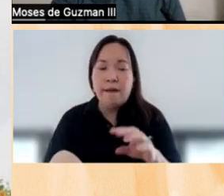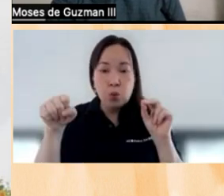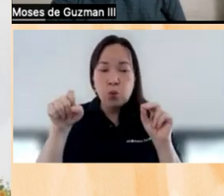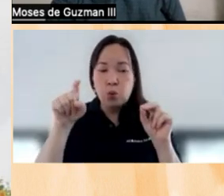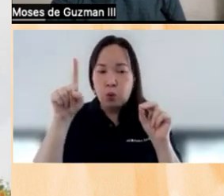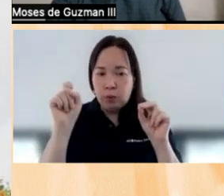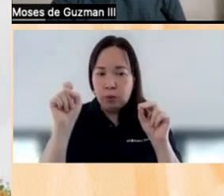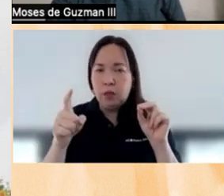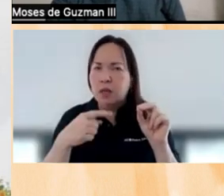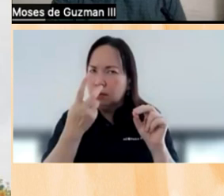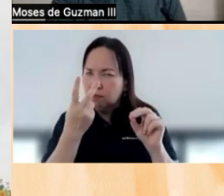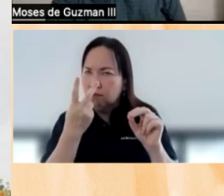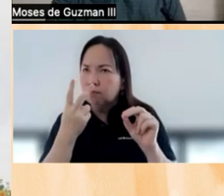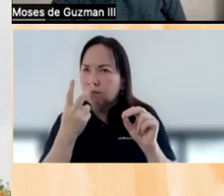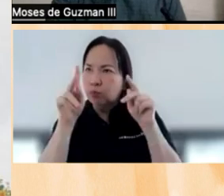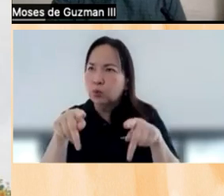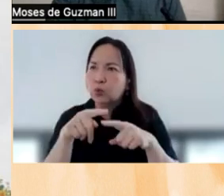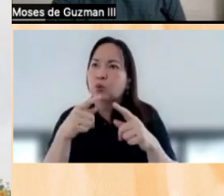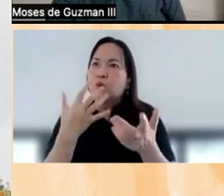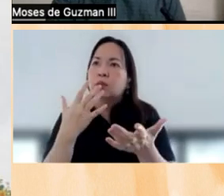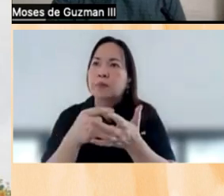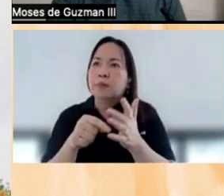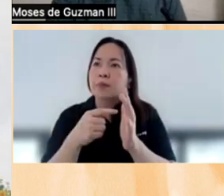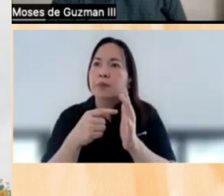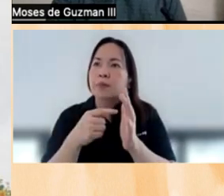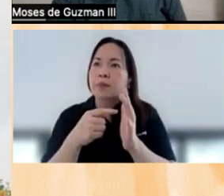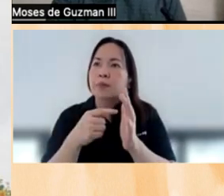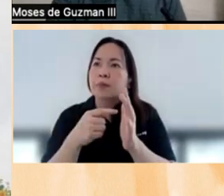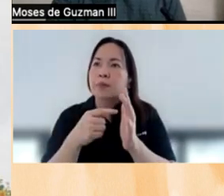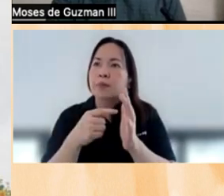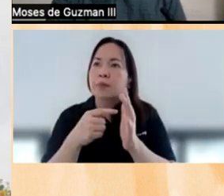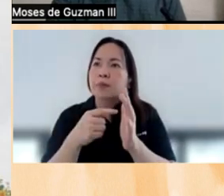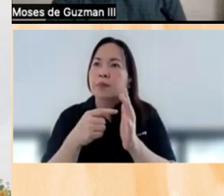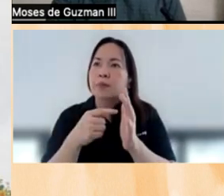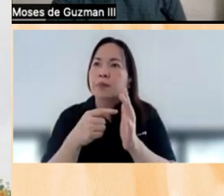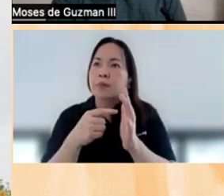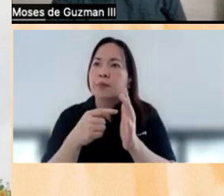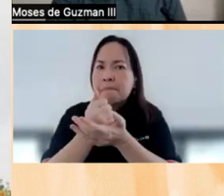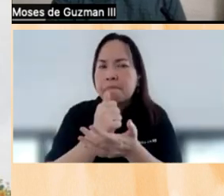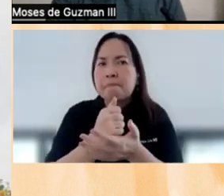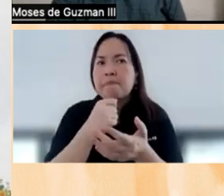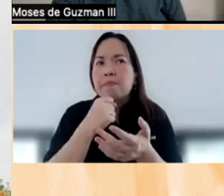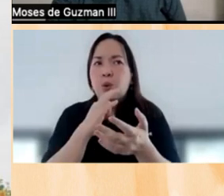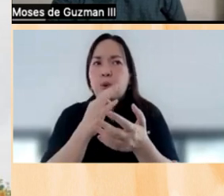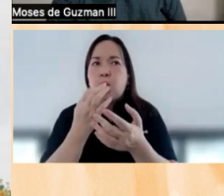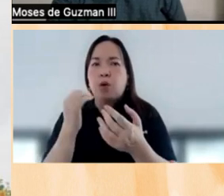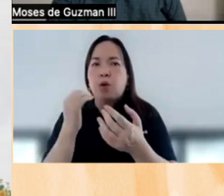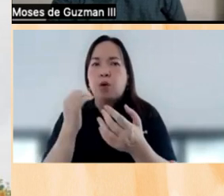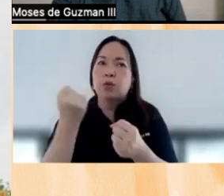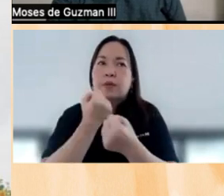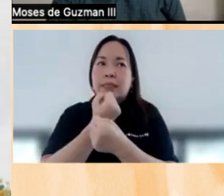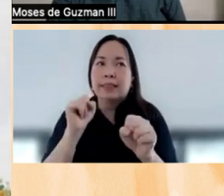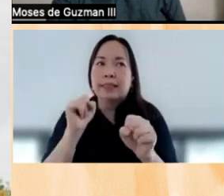recommended that it is conducted with the patient alone. The parents or guardians should not be present.